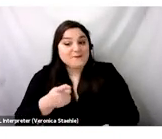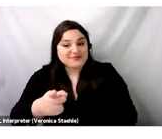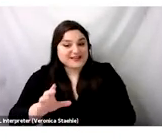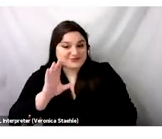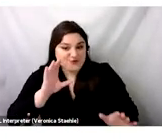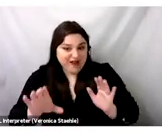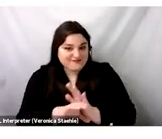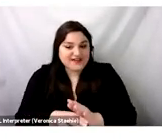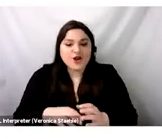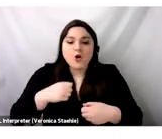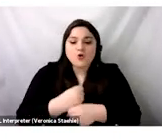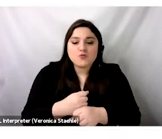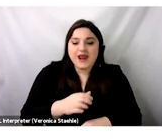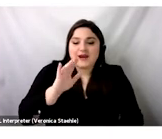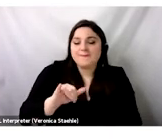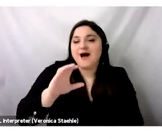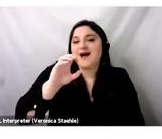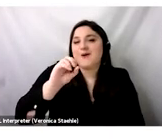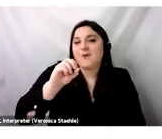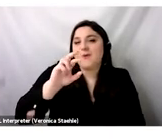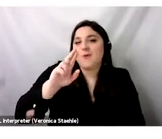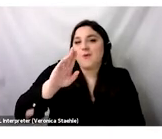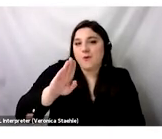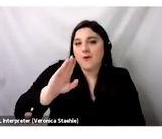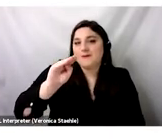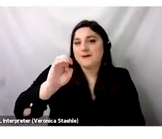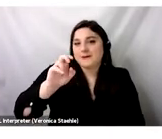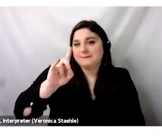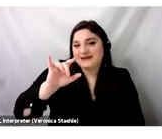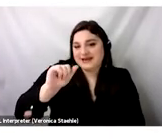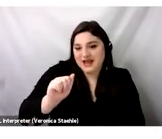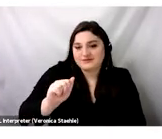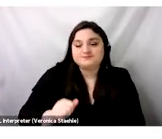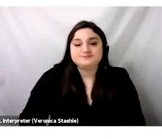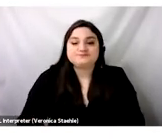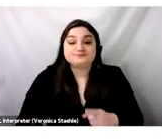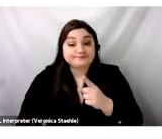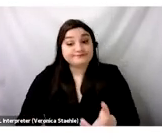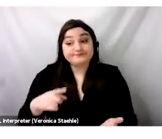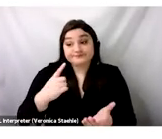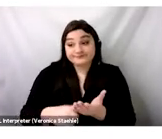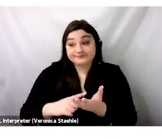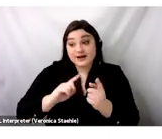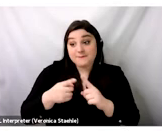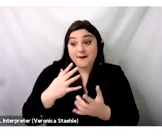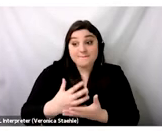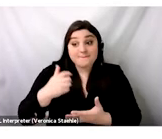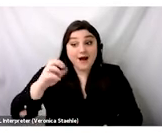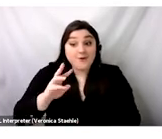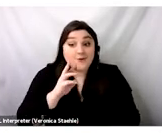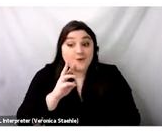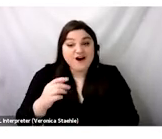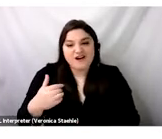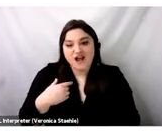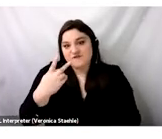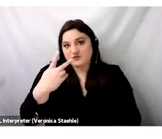Orb Media, which showed the statistic that I cited earlier about how bottled water contains 2 times more higher